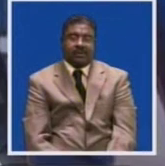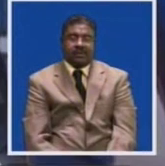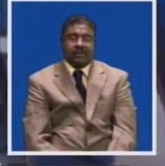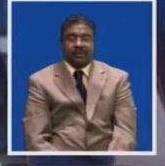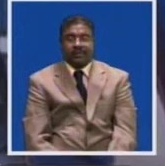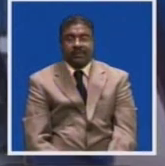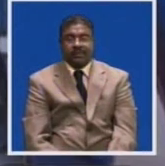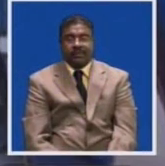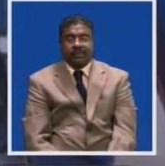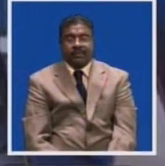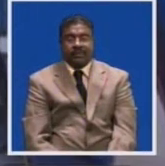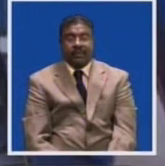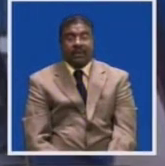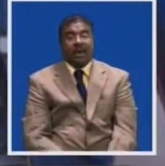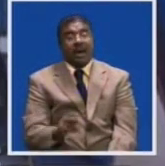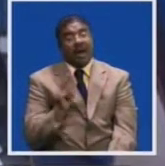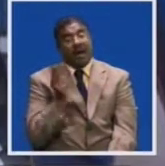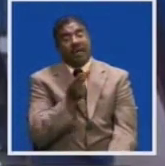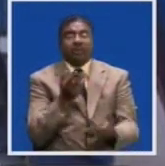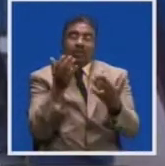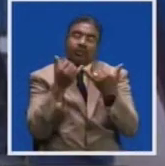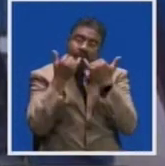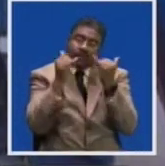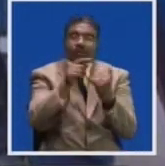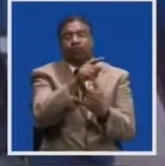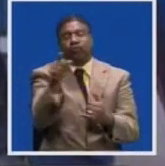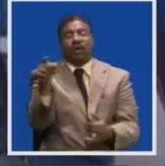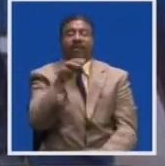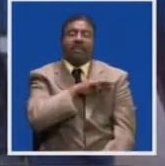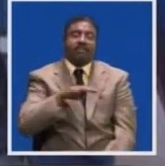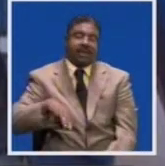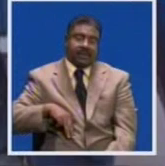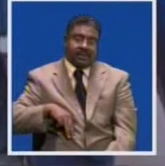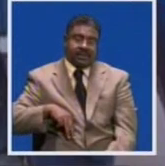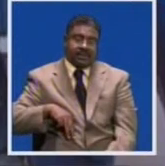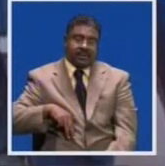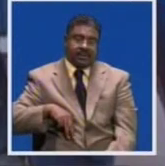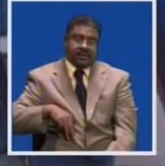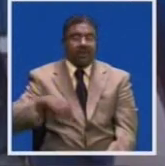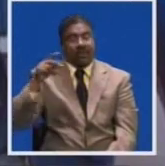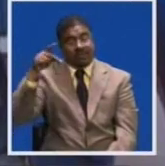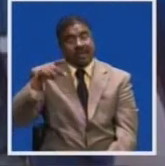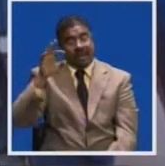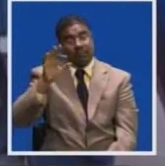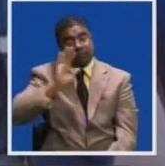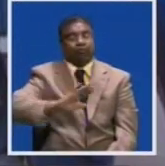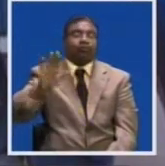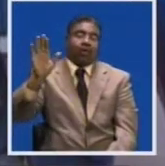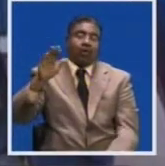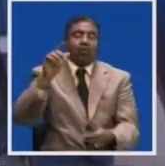And we would like to inform the members of the party in Lusaka Province that